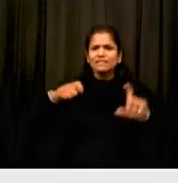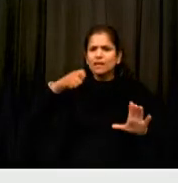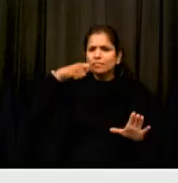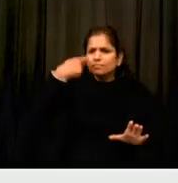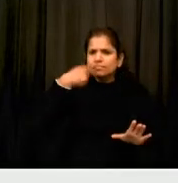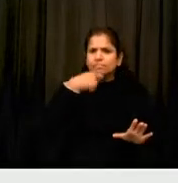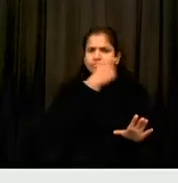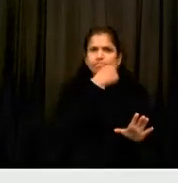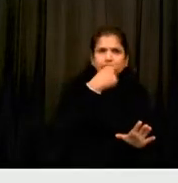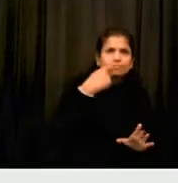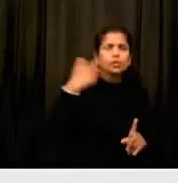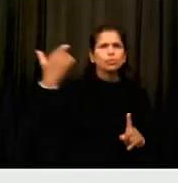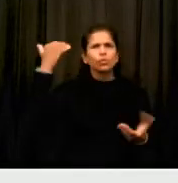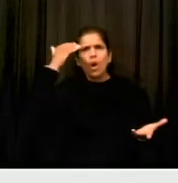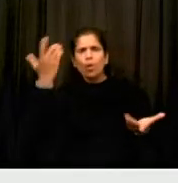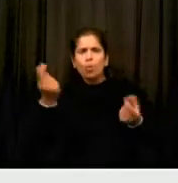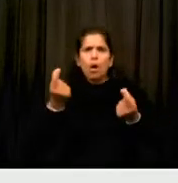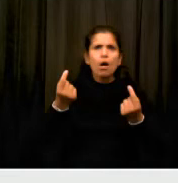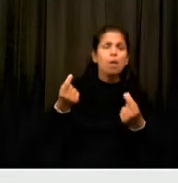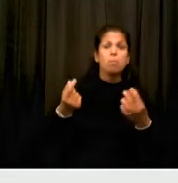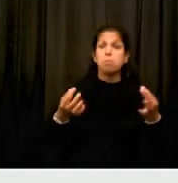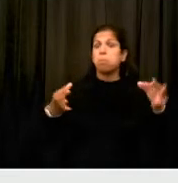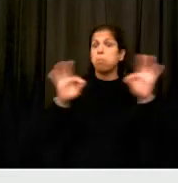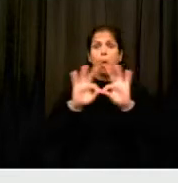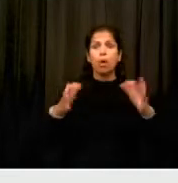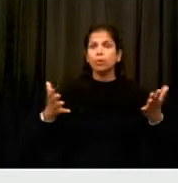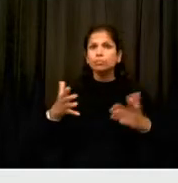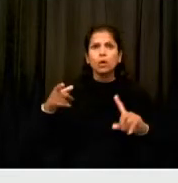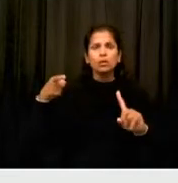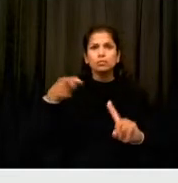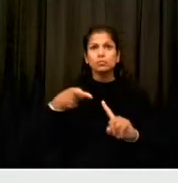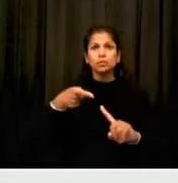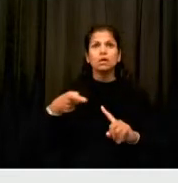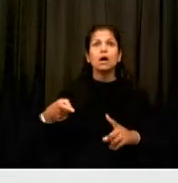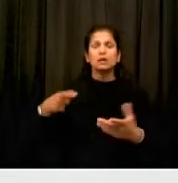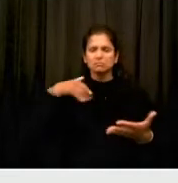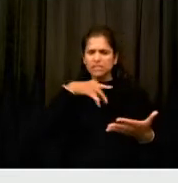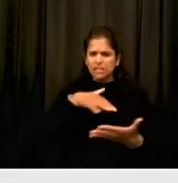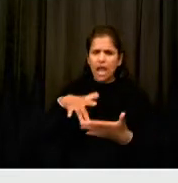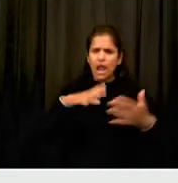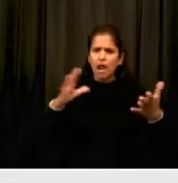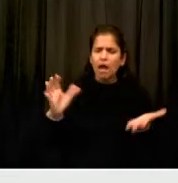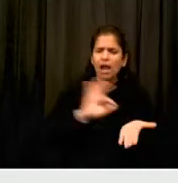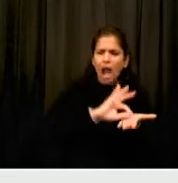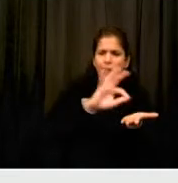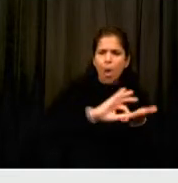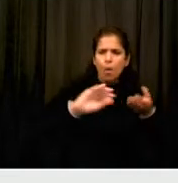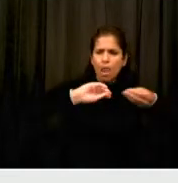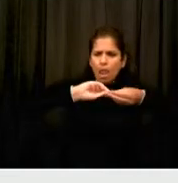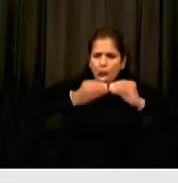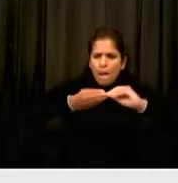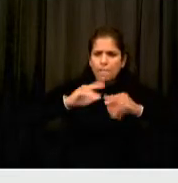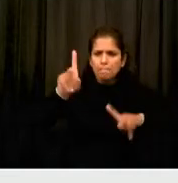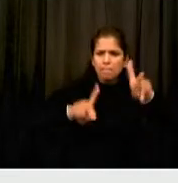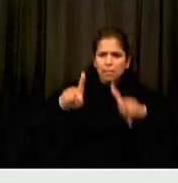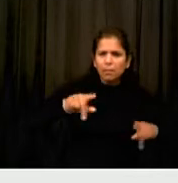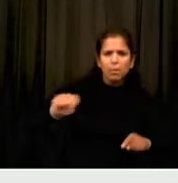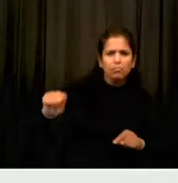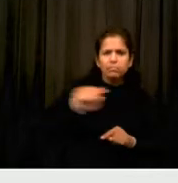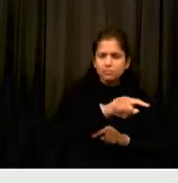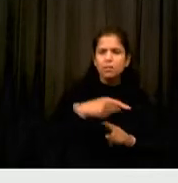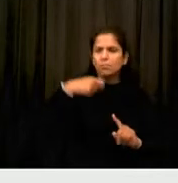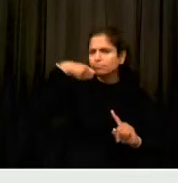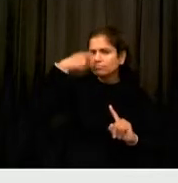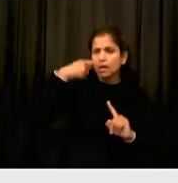against this disease. And the testing underlies the core principle that we've used in New York City successfully to fight back.